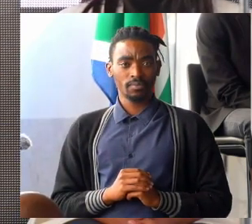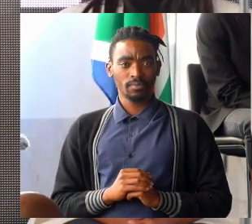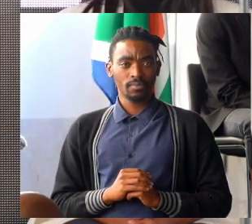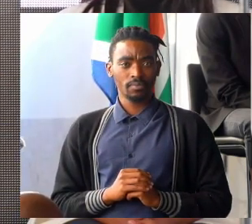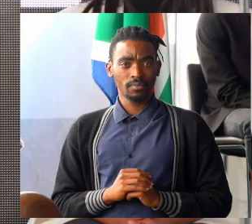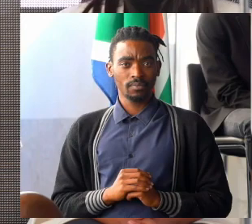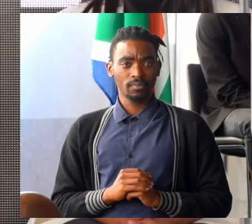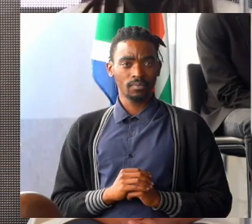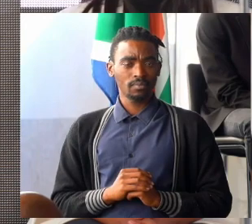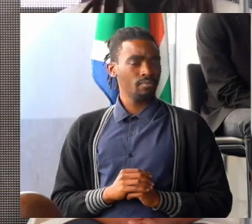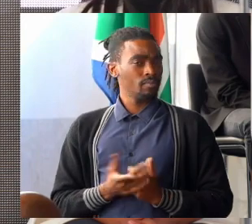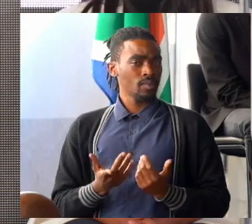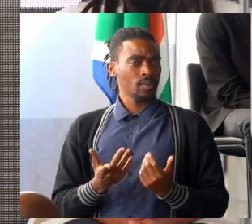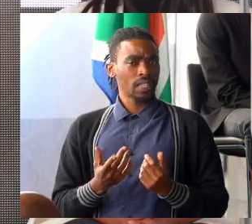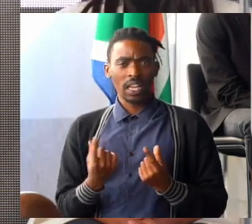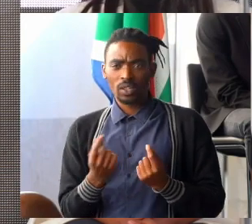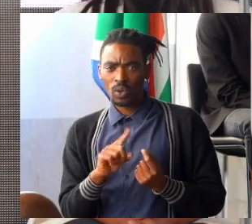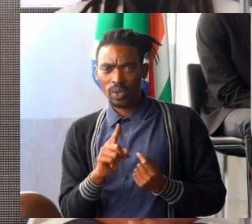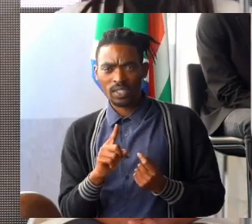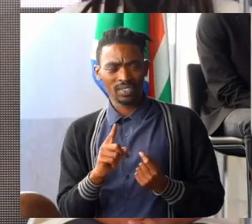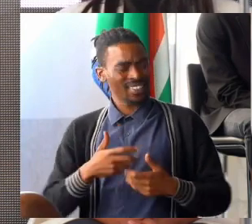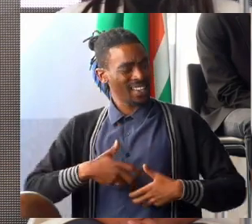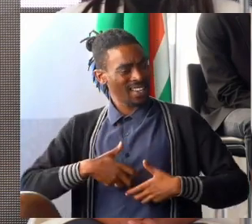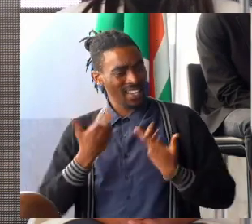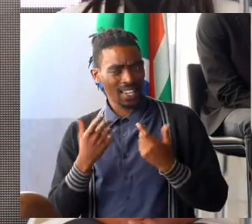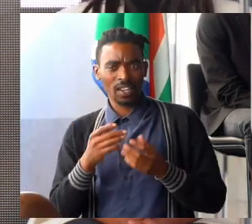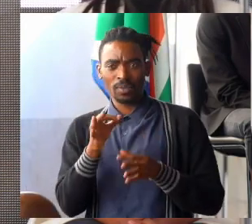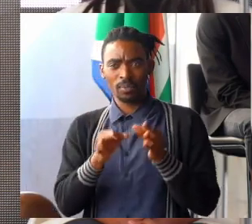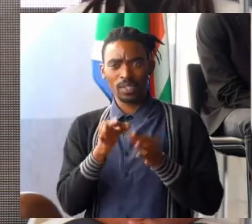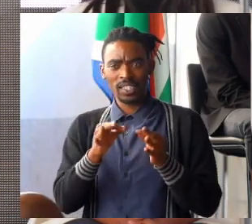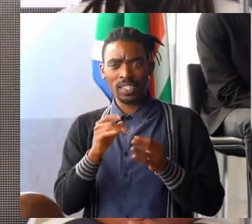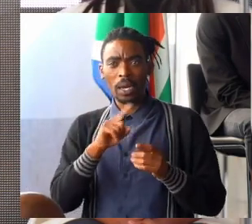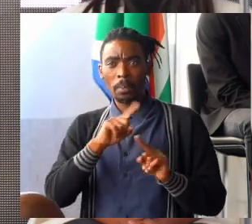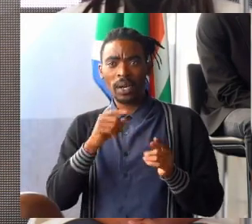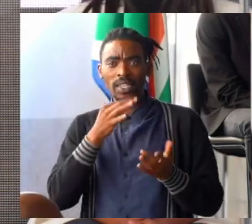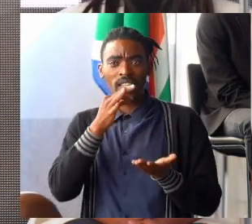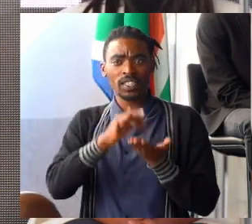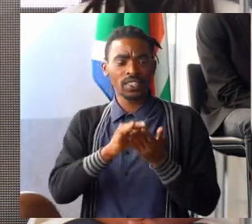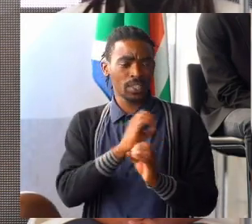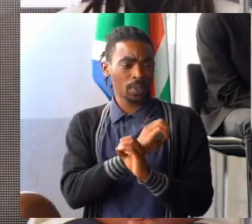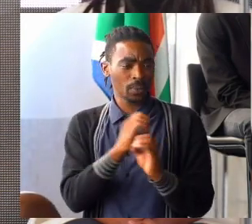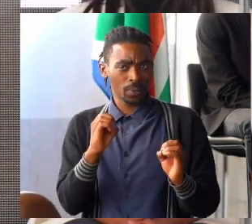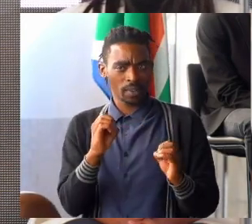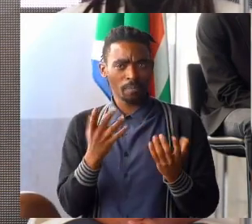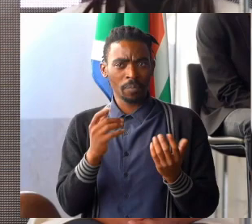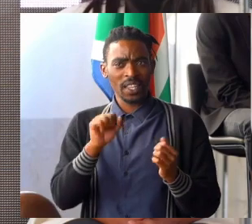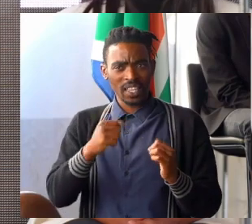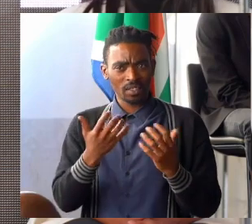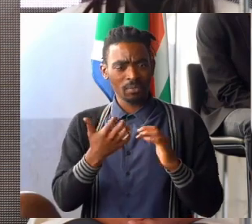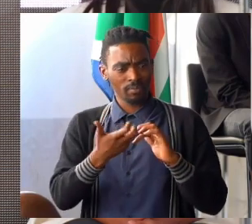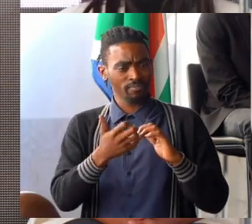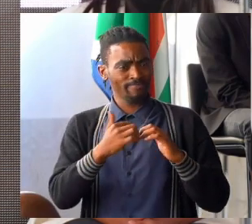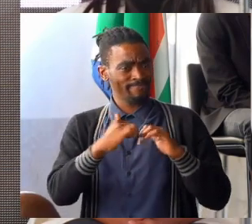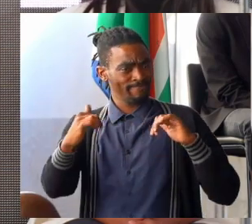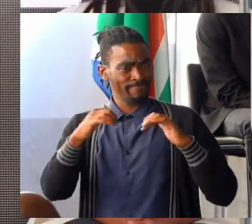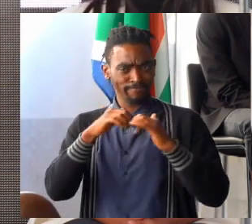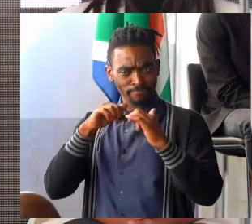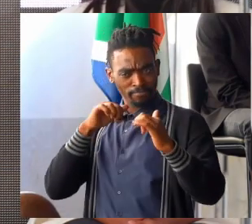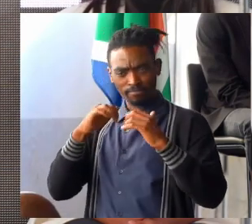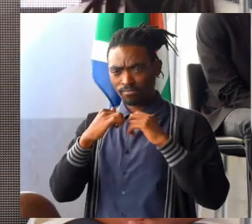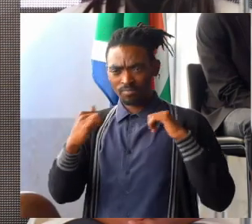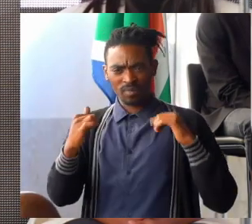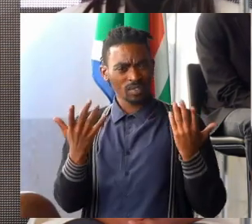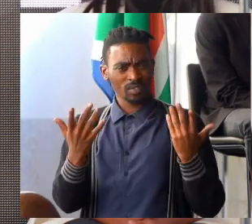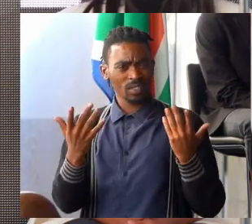They thrive on the politics of despair and anger, but no practical solutions. We have been divided and taken advantage of for